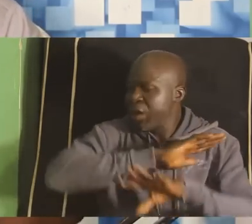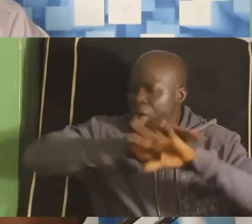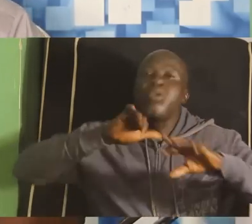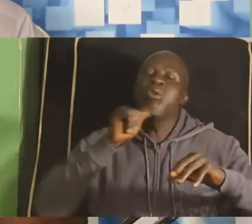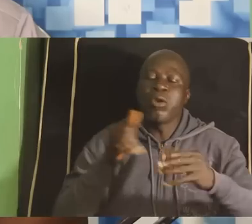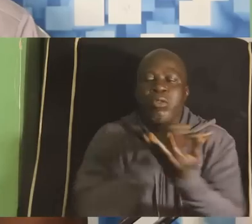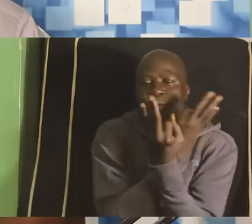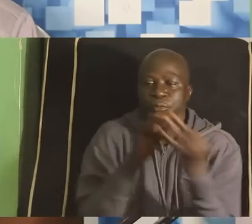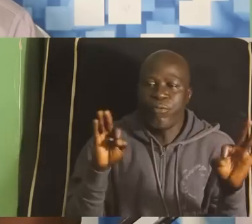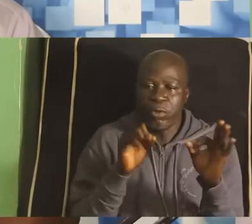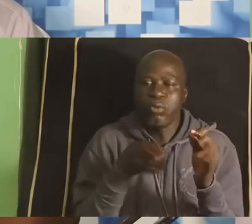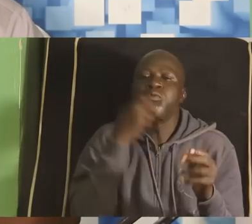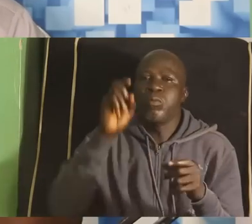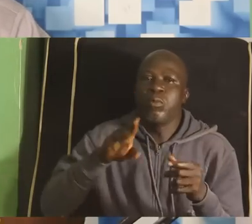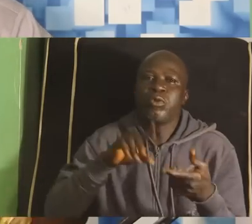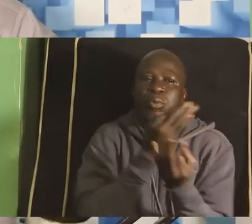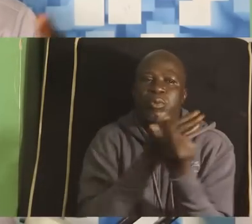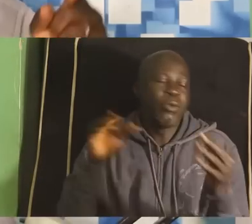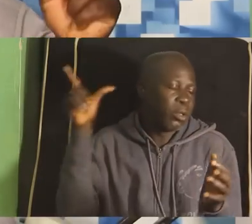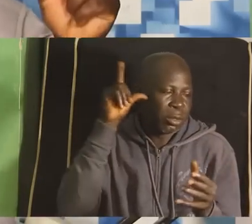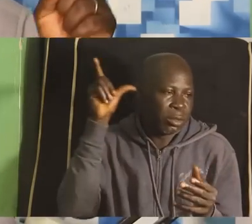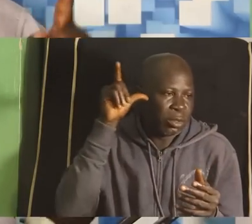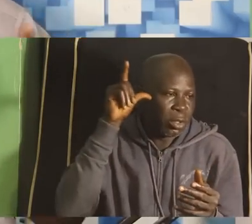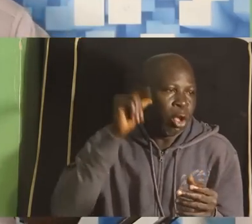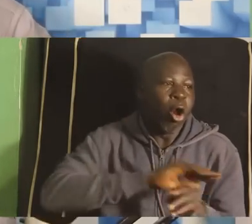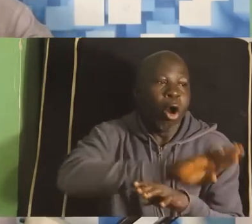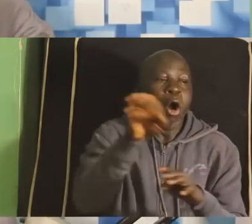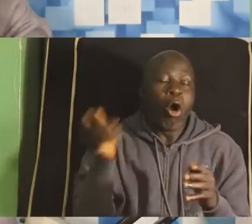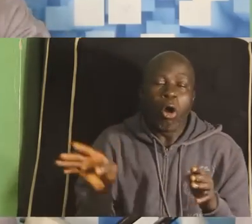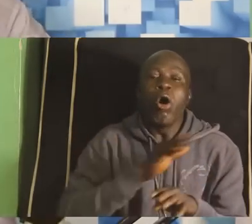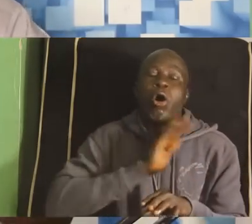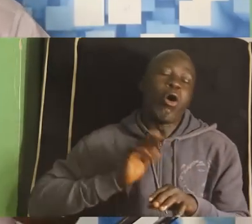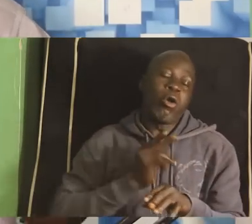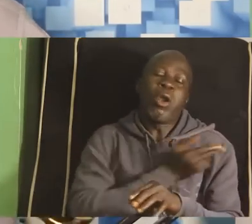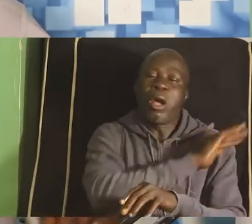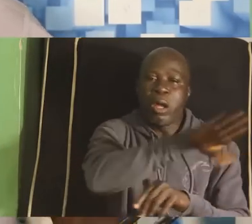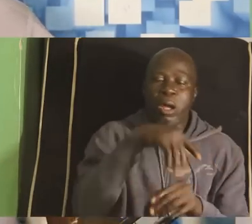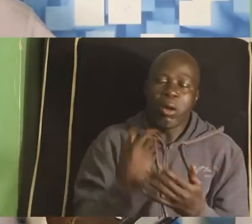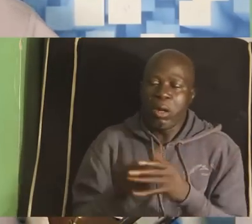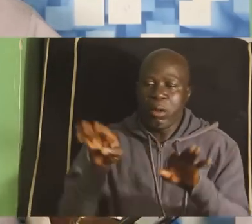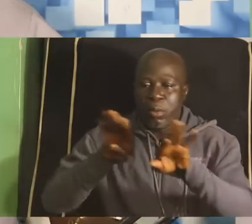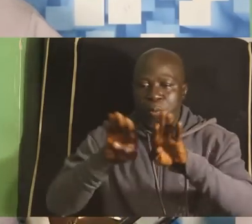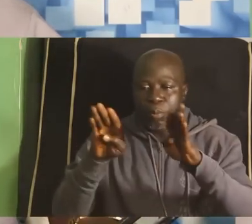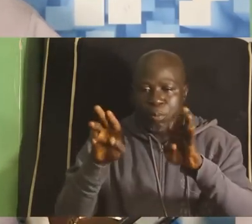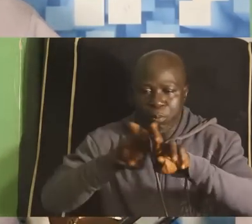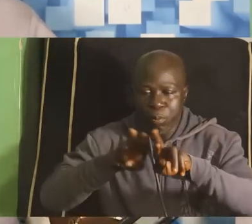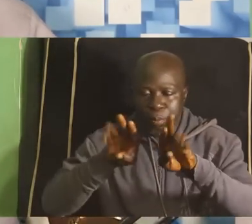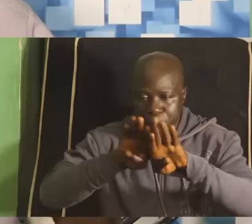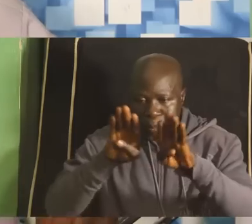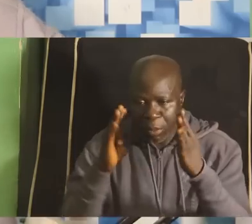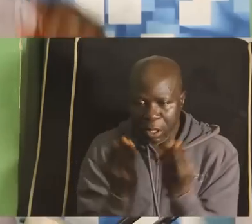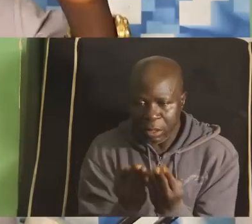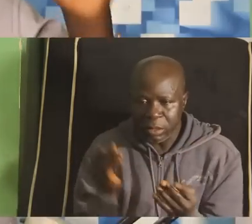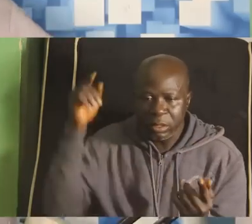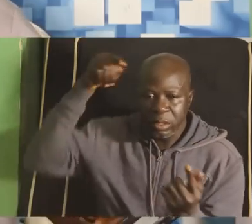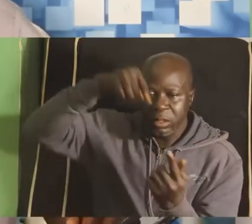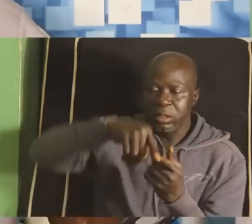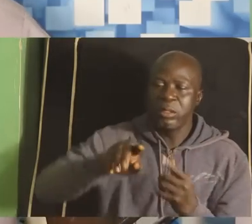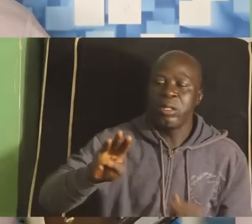free, you're supposed to be free. Listen to me, wherever all our branches is, in